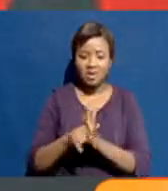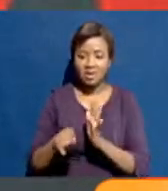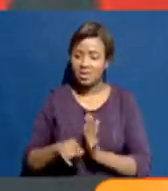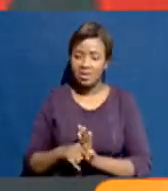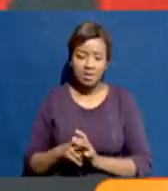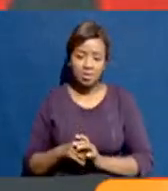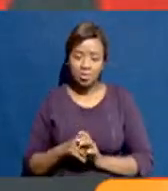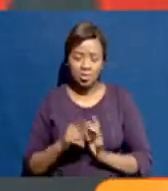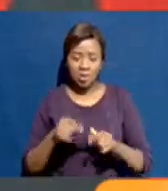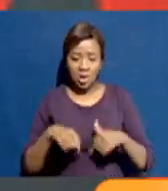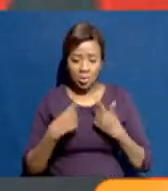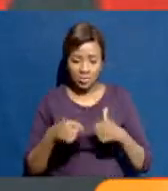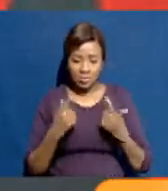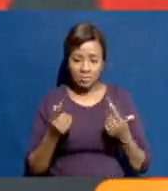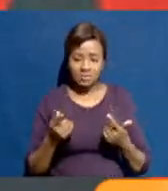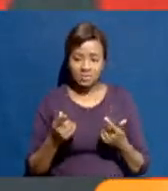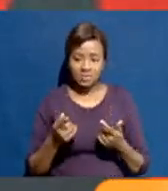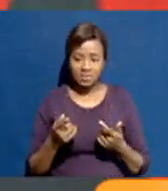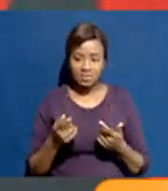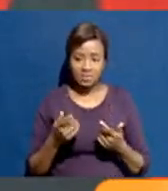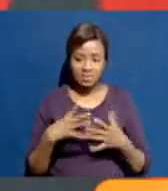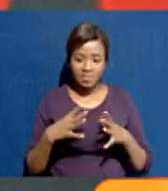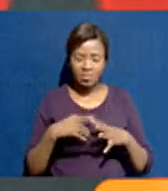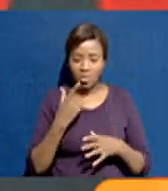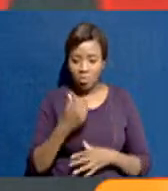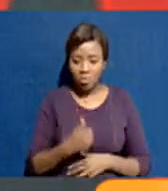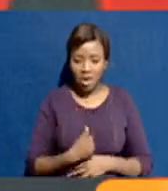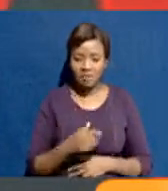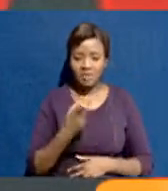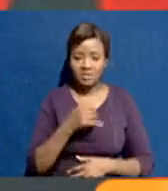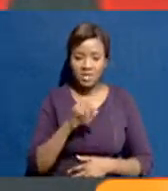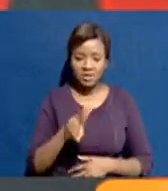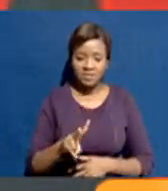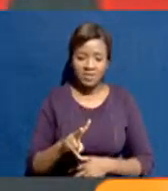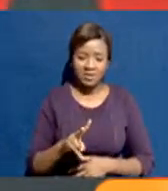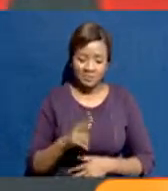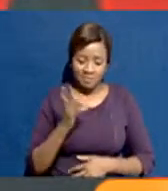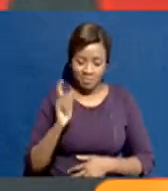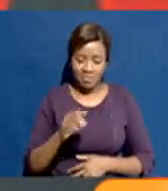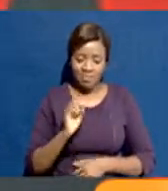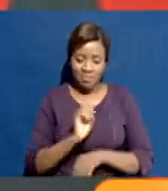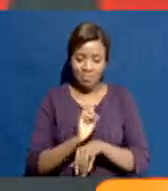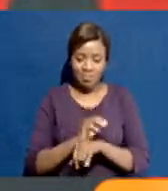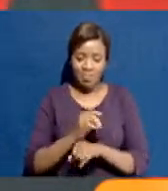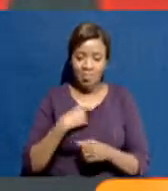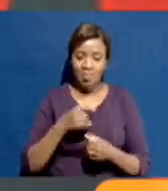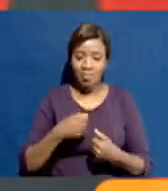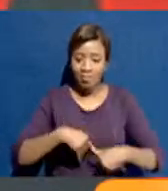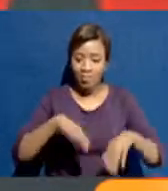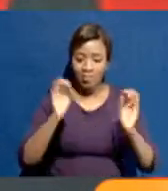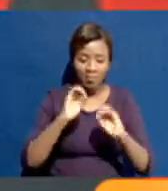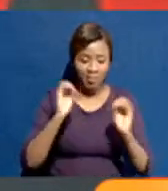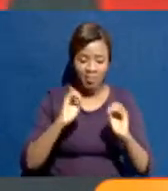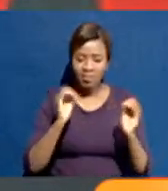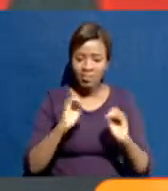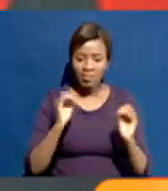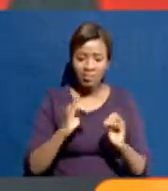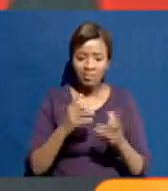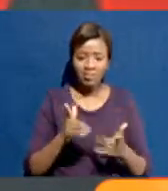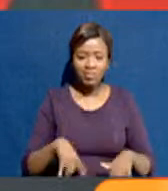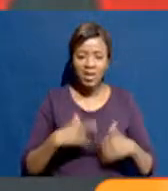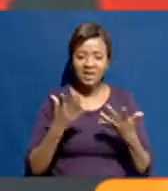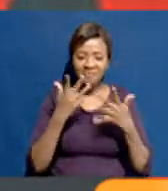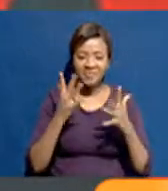our advocacy for those people who are living with HIV. So you know that it's not the end. You can still pick up your pieces and you can still